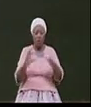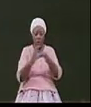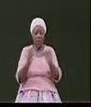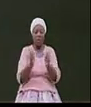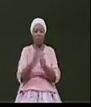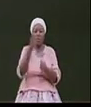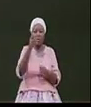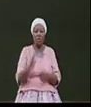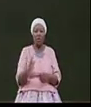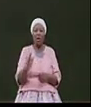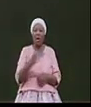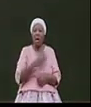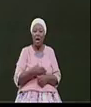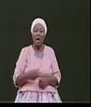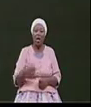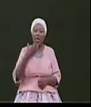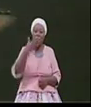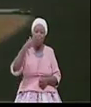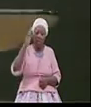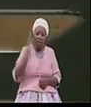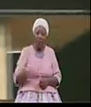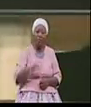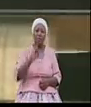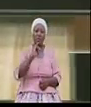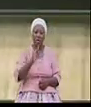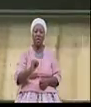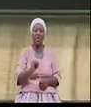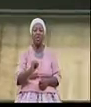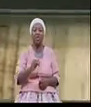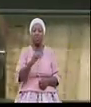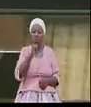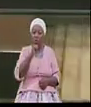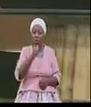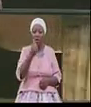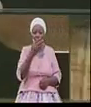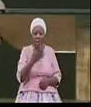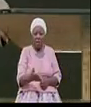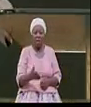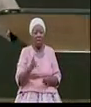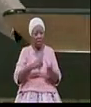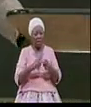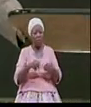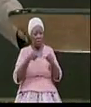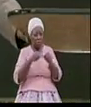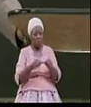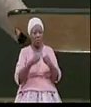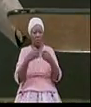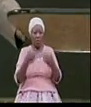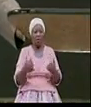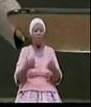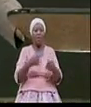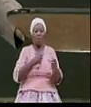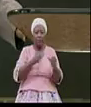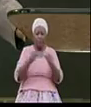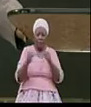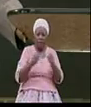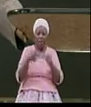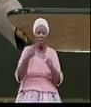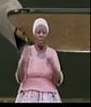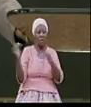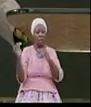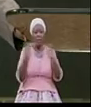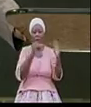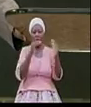with God, and evil is absent, we can go ahead now, fight the